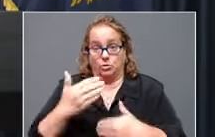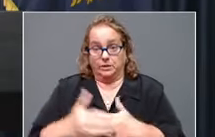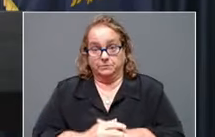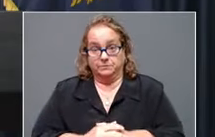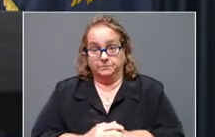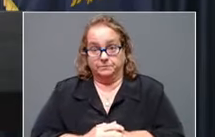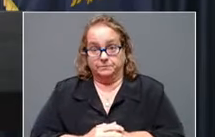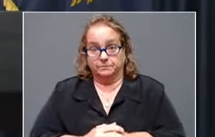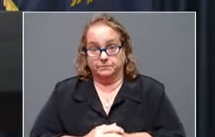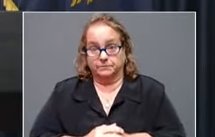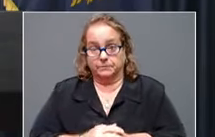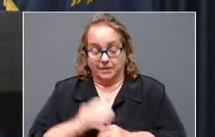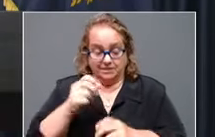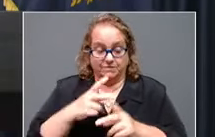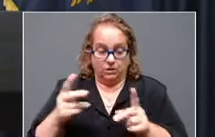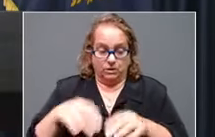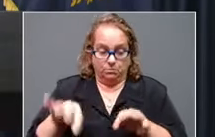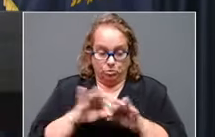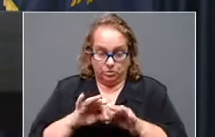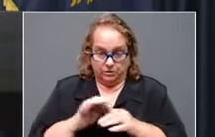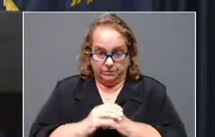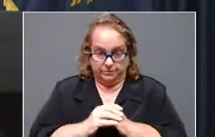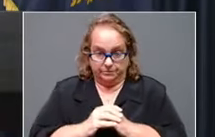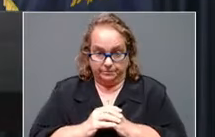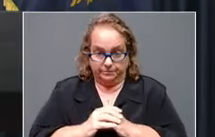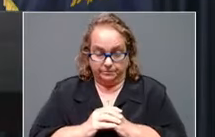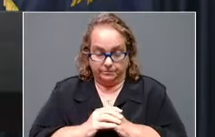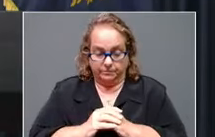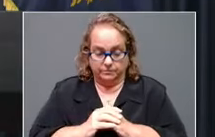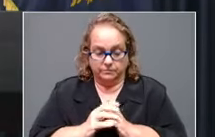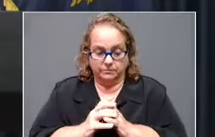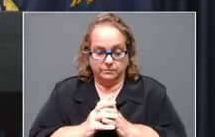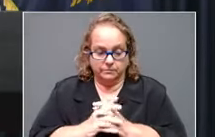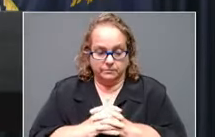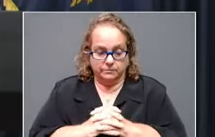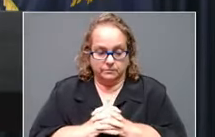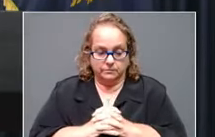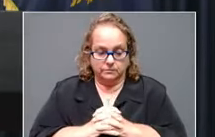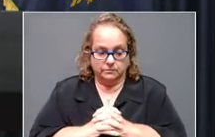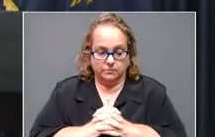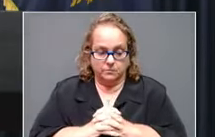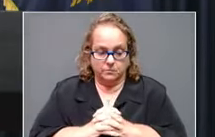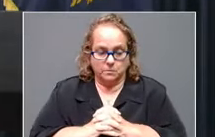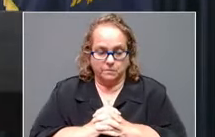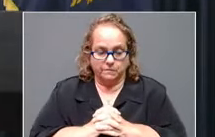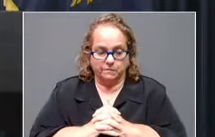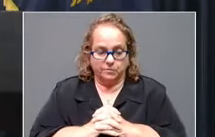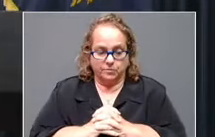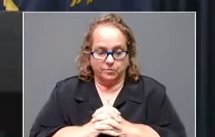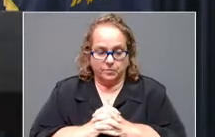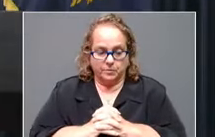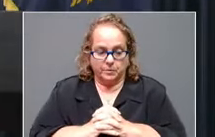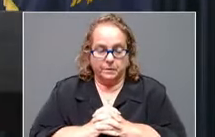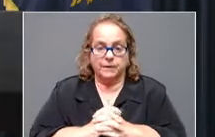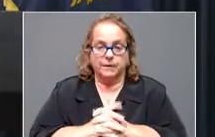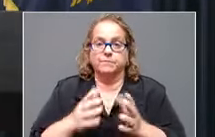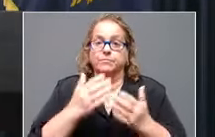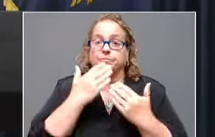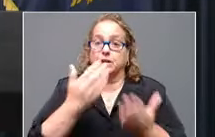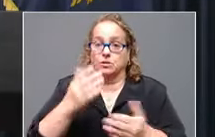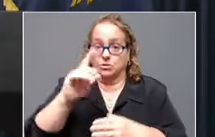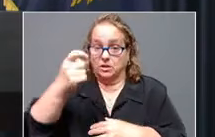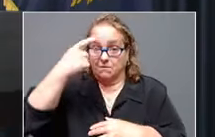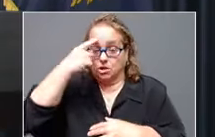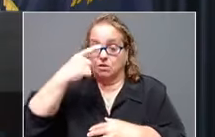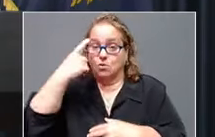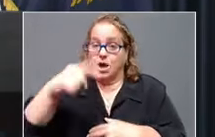Norton Brownsboro Hospital. I am here today to talk to you about what we are seeing now in the hospitals as